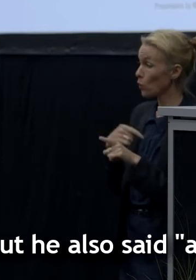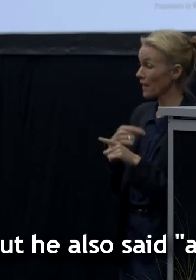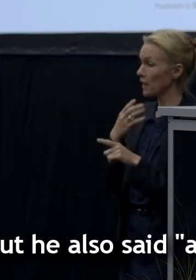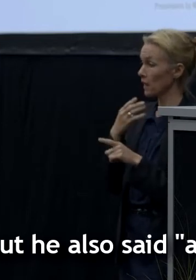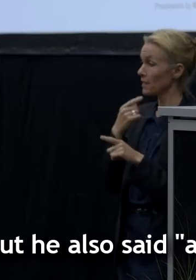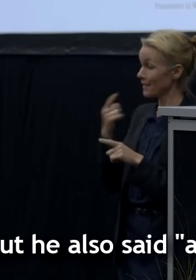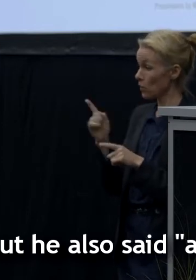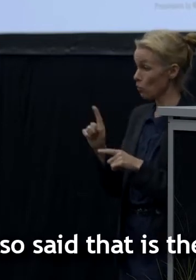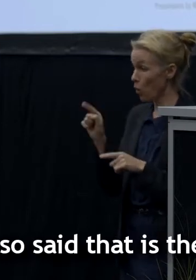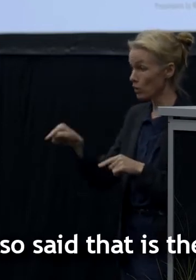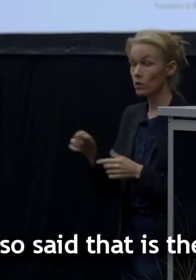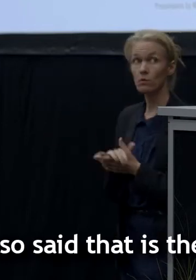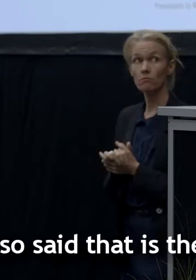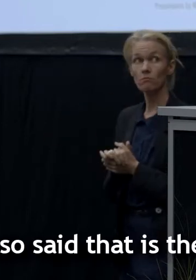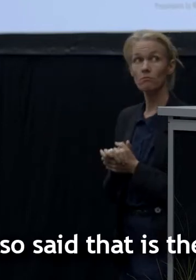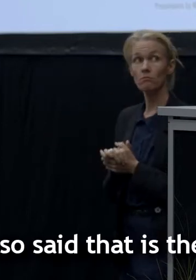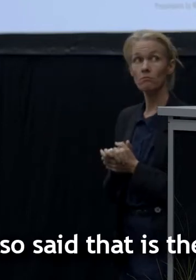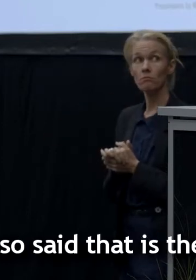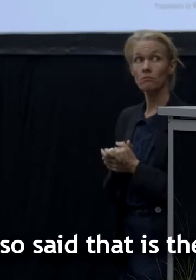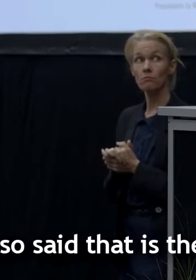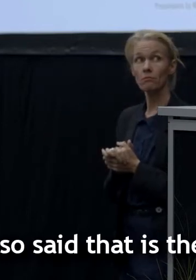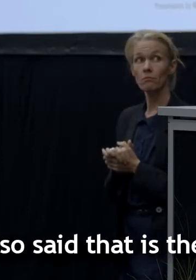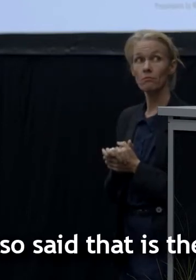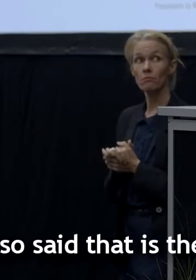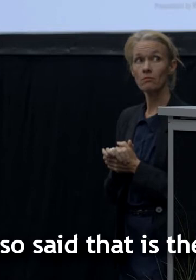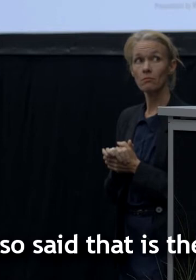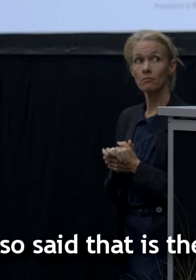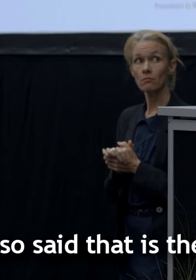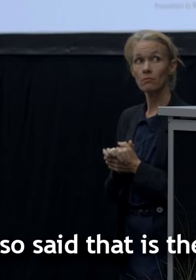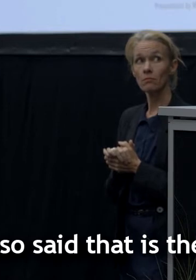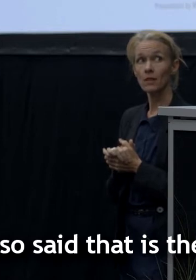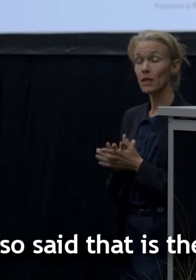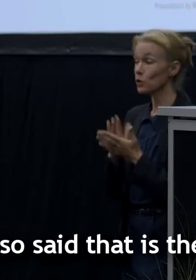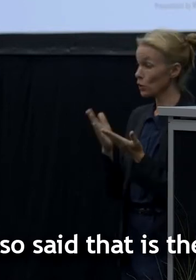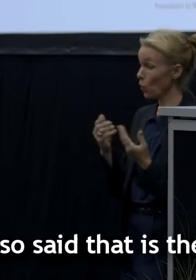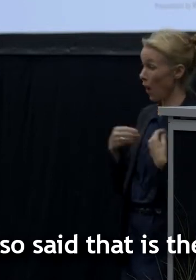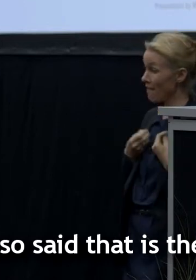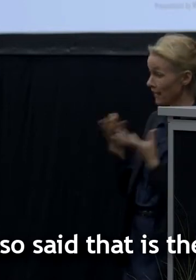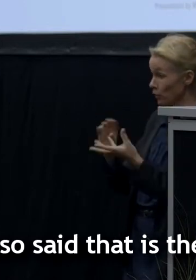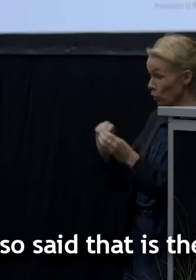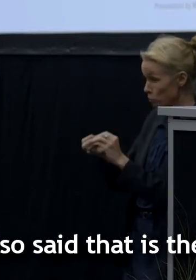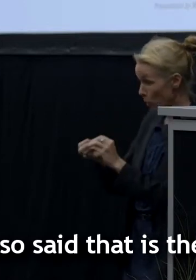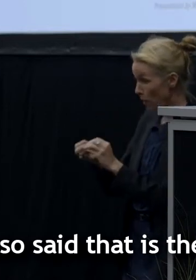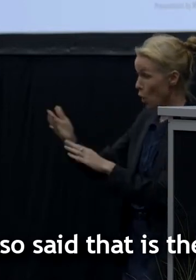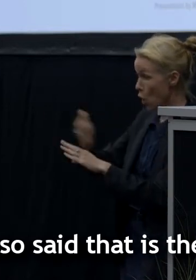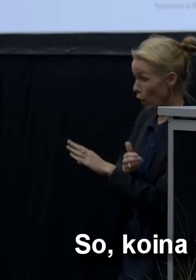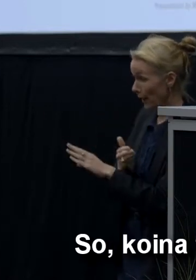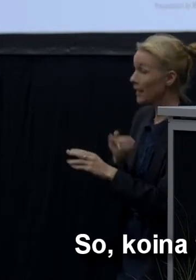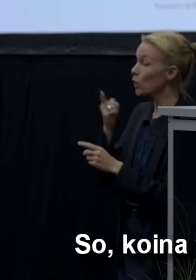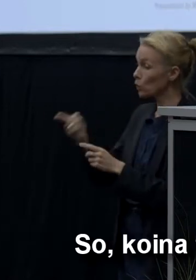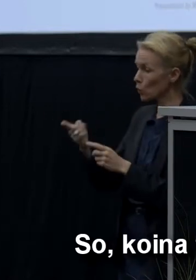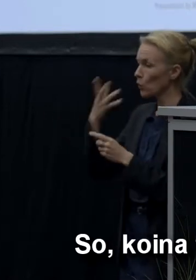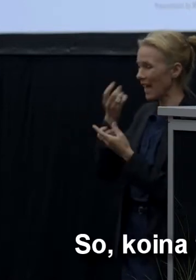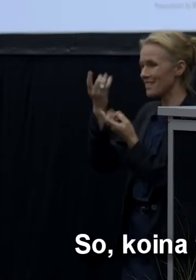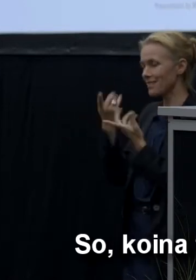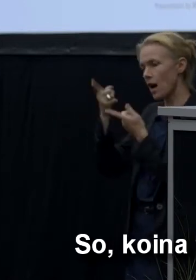koutou e kimi te hinu. He also said, that is the bread I give you, you find the butter to fix it. So koe